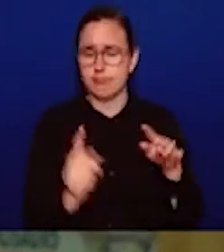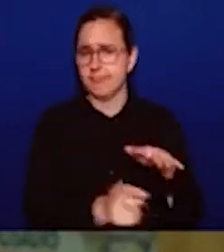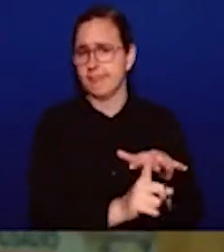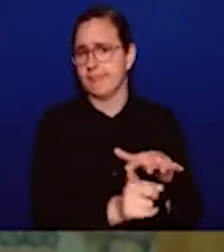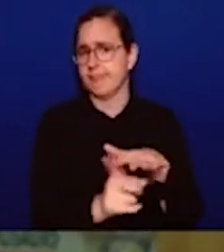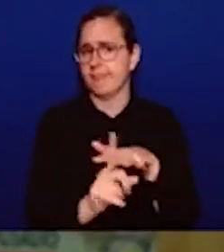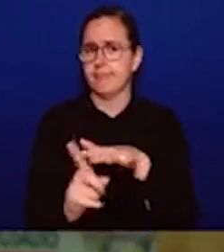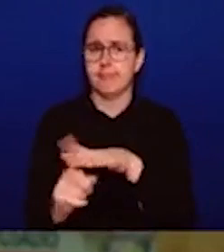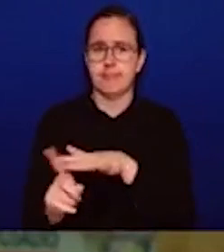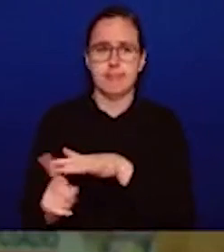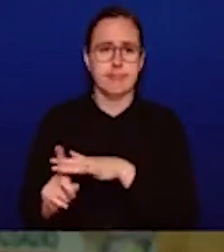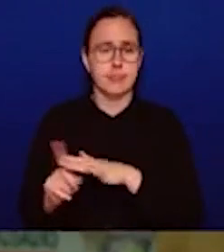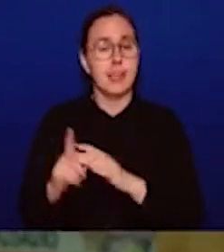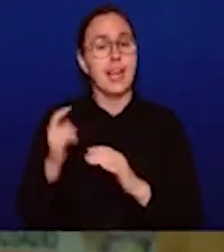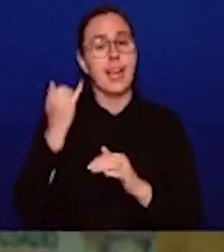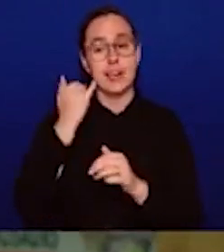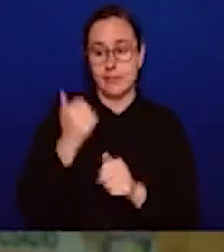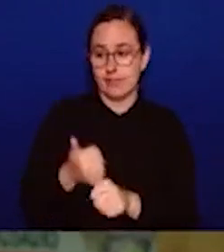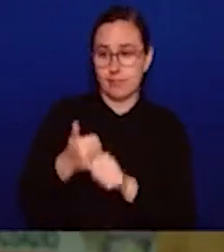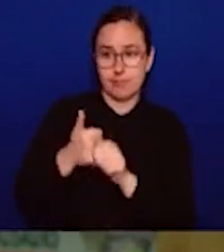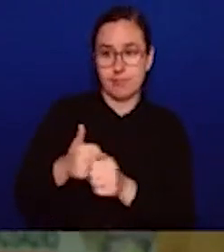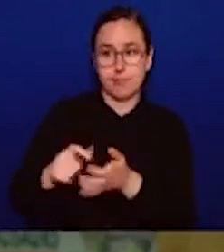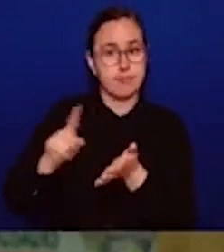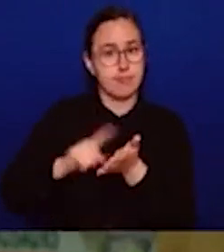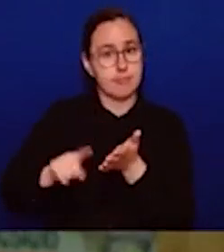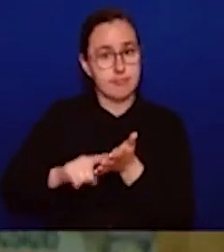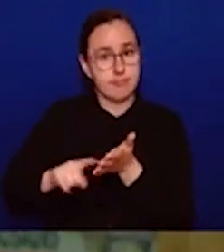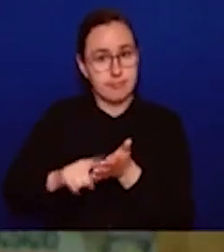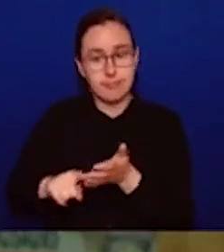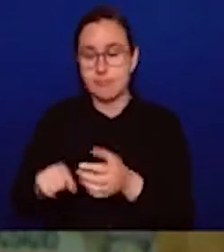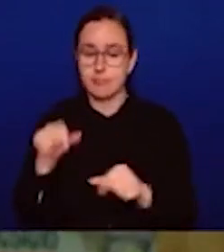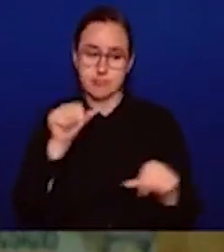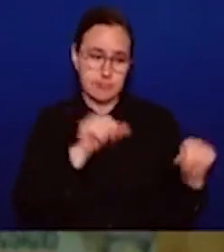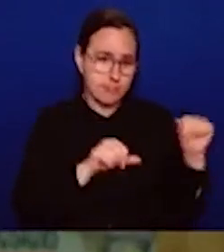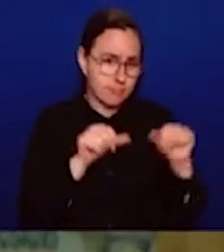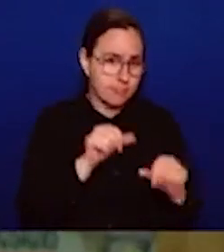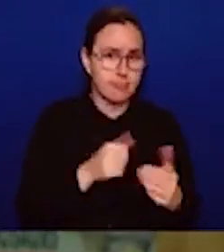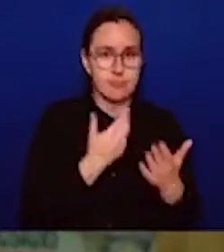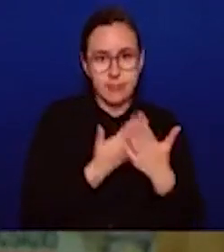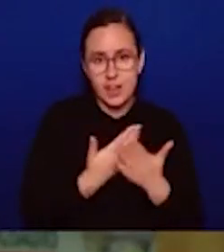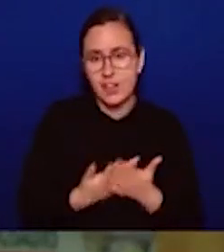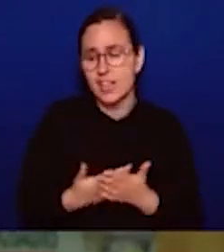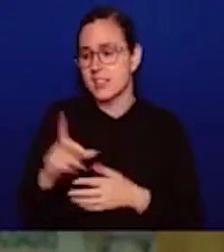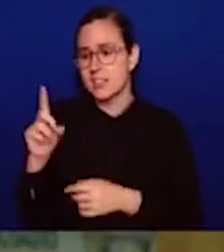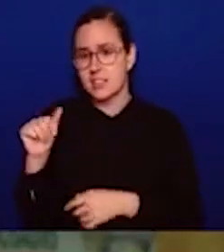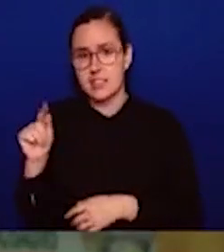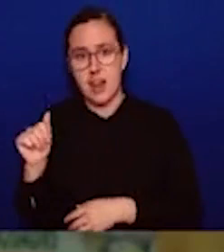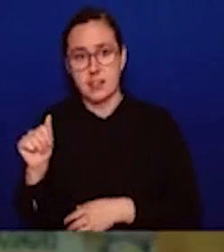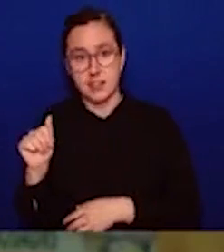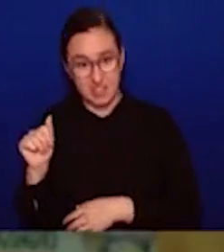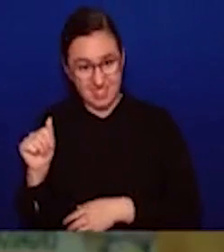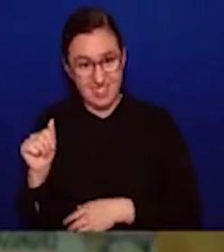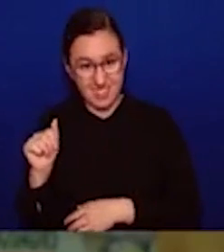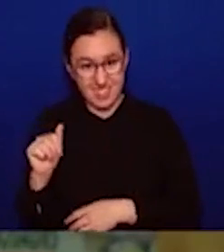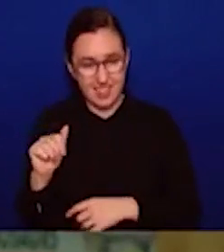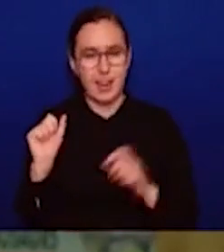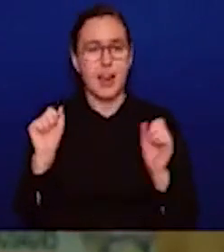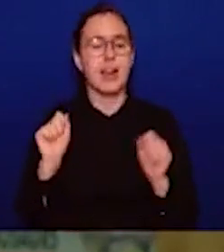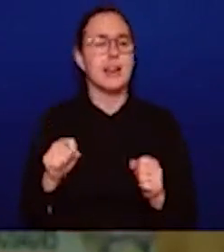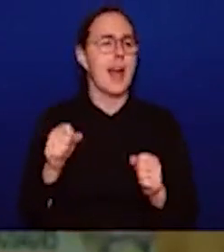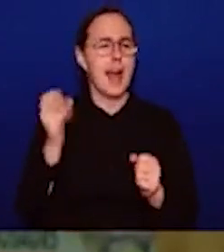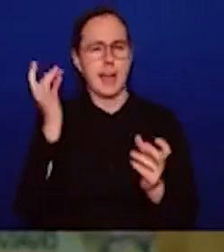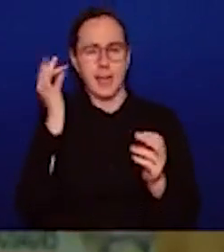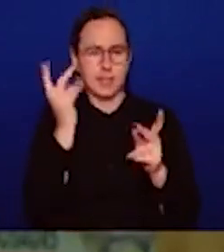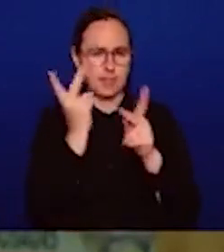harm reduction, safe consumption are put to the forefront. We were happy to move forward with BC in landmark